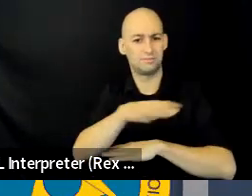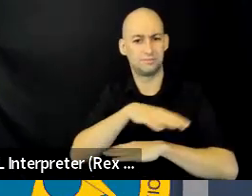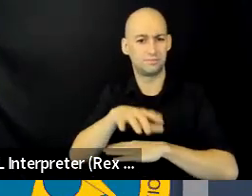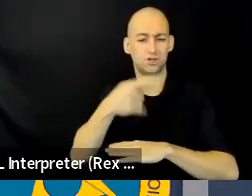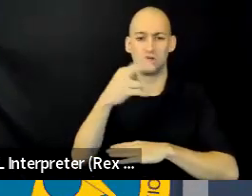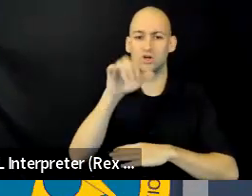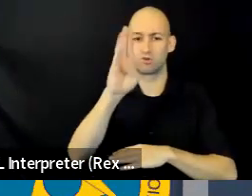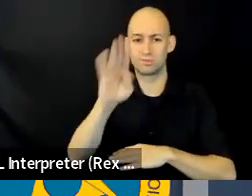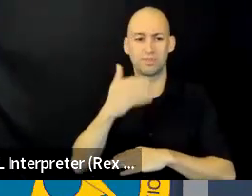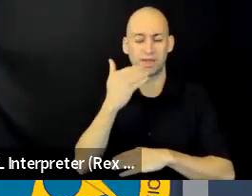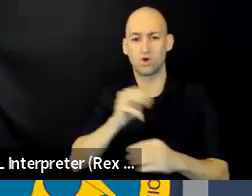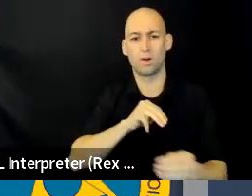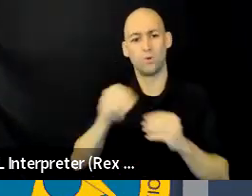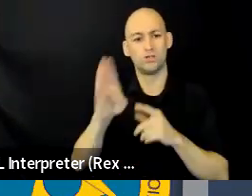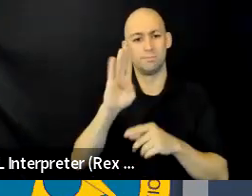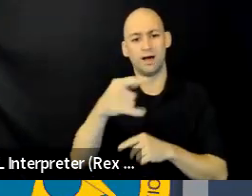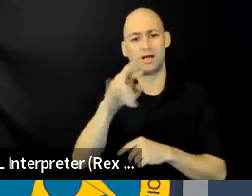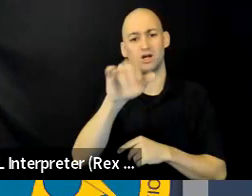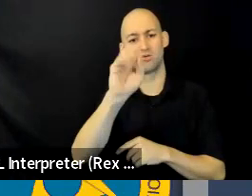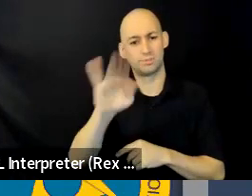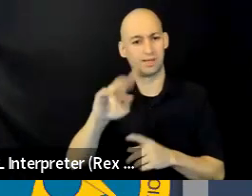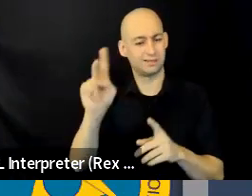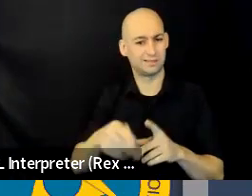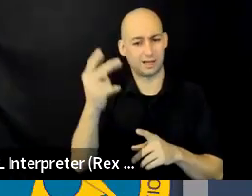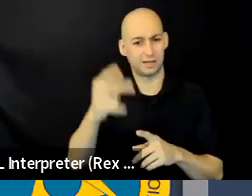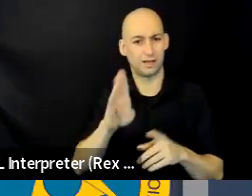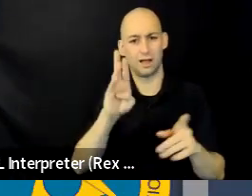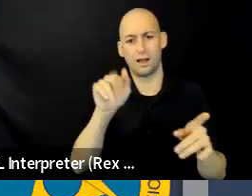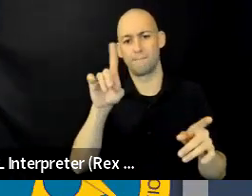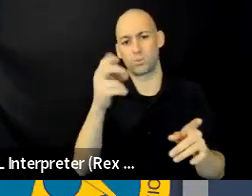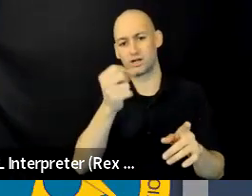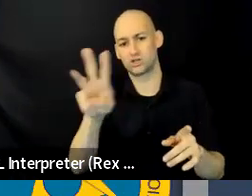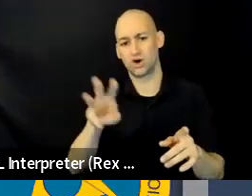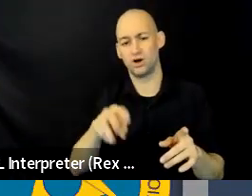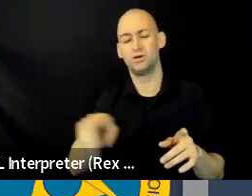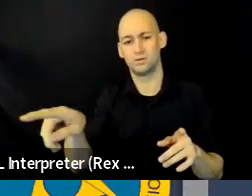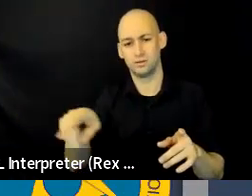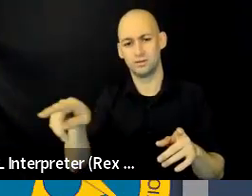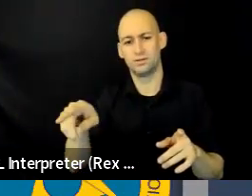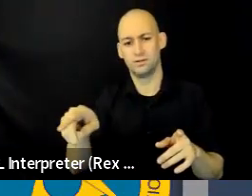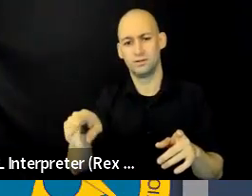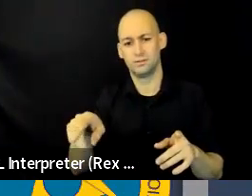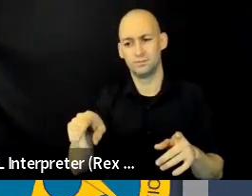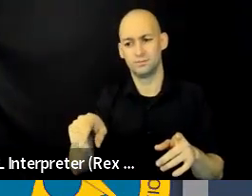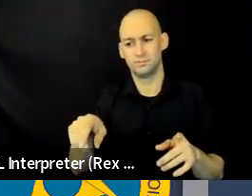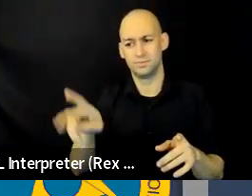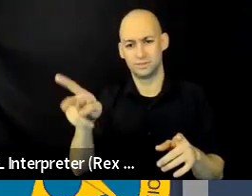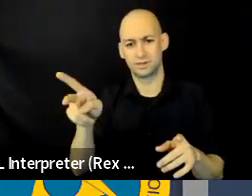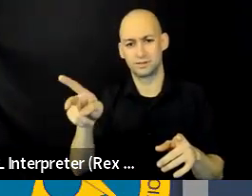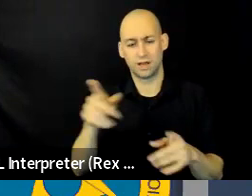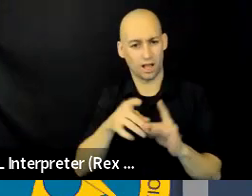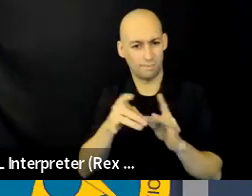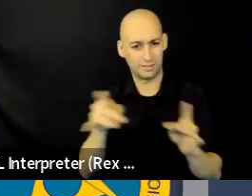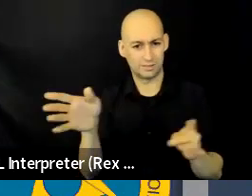Grisby, thank you. There's a motion by Commissioner Grisby. Is there a second? Second, Bradshaw. Second by Commissioner Bradshaw.